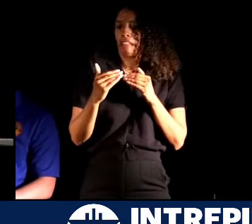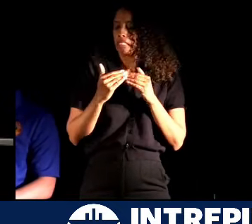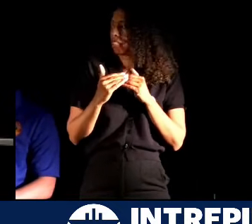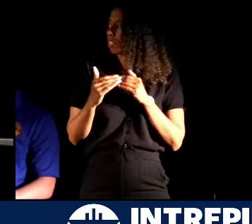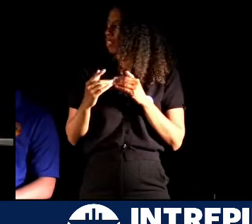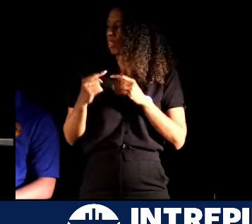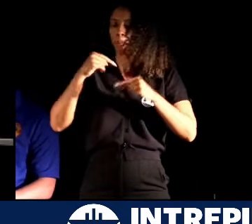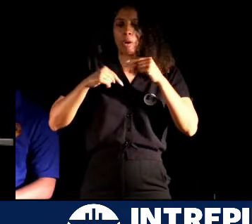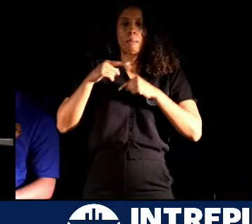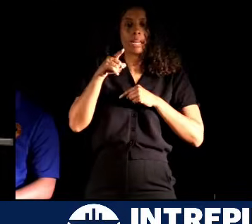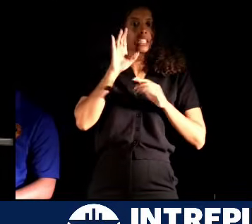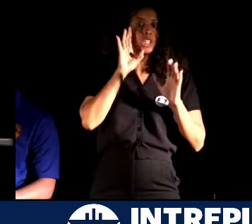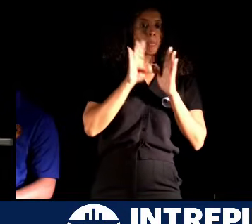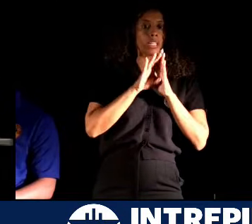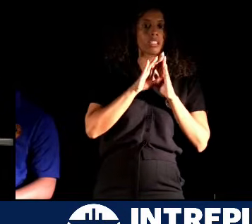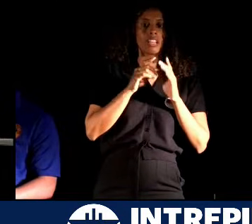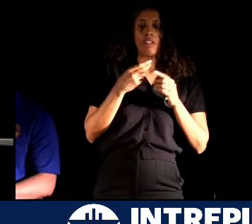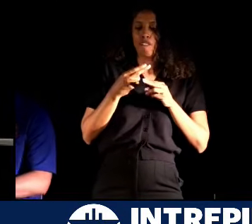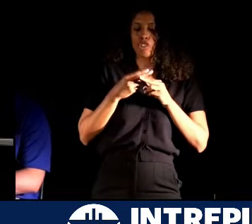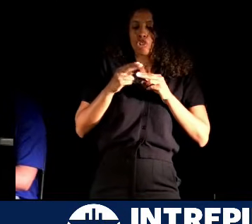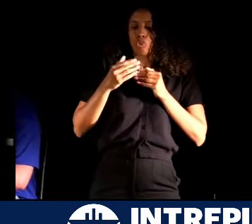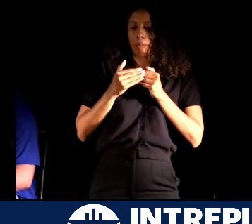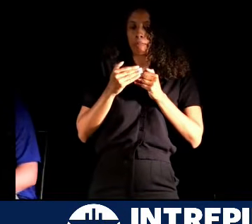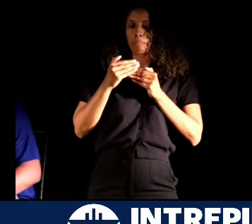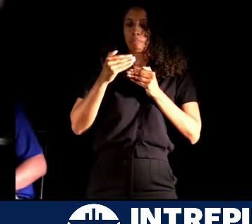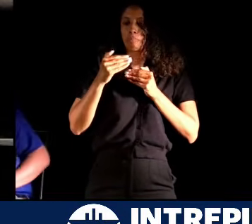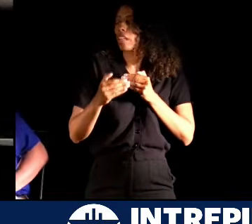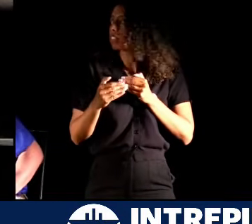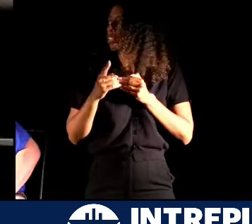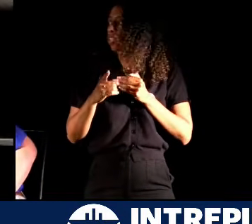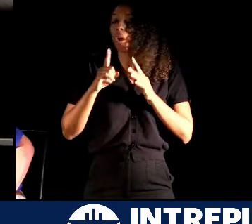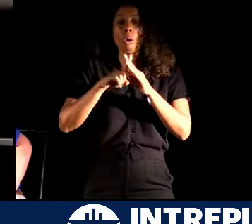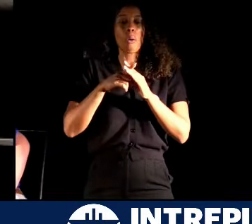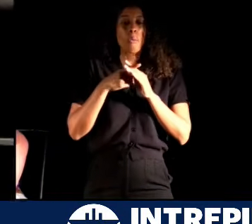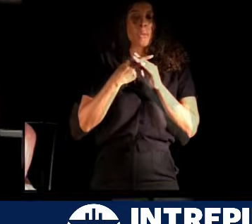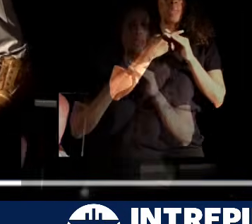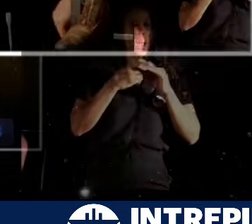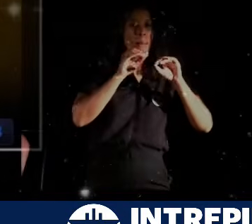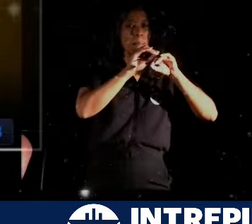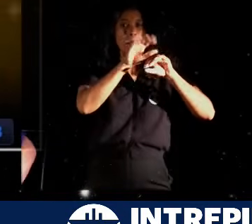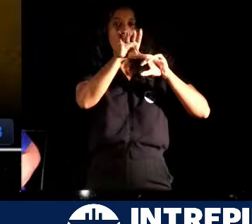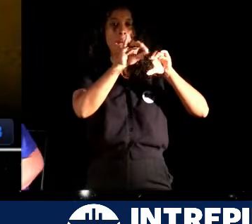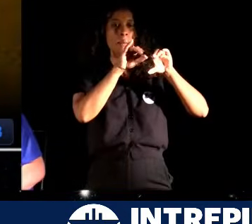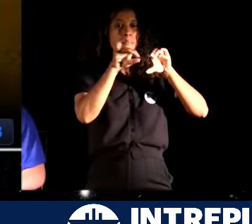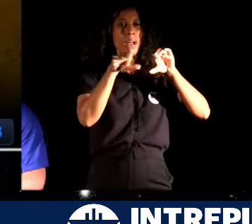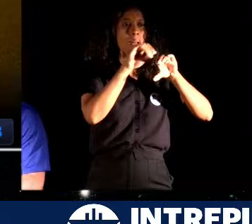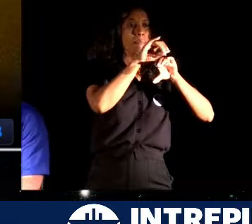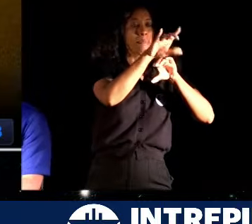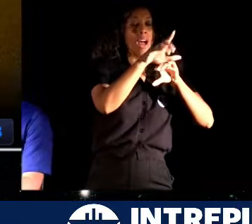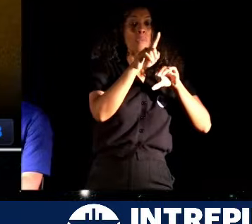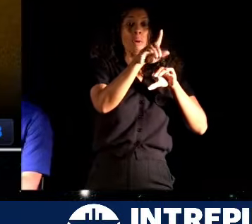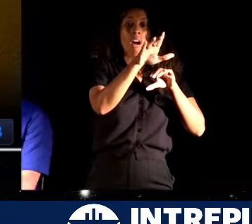let me go back to this one. Over a very short distance, they will start flying at hundreds of kilometers per second.